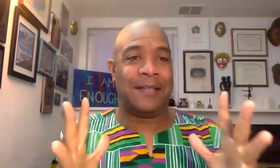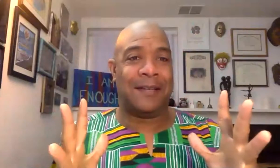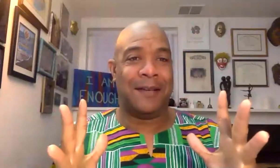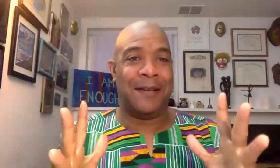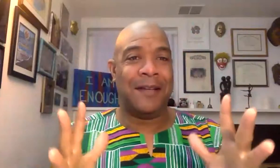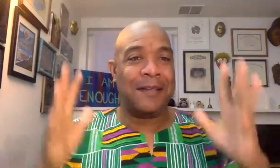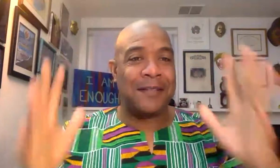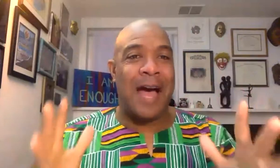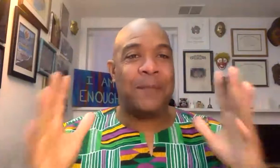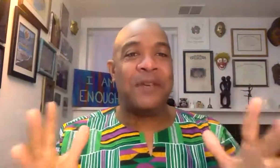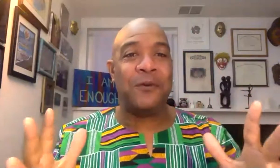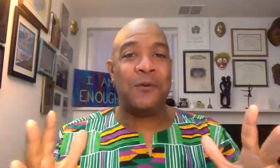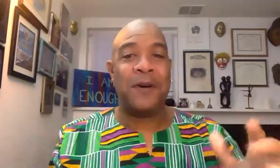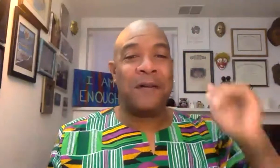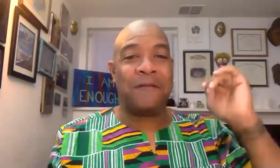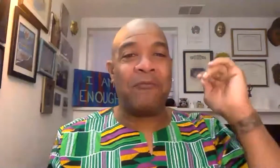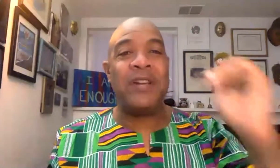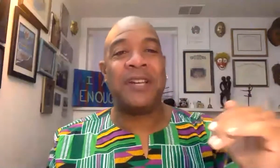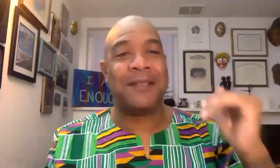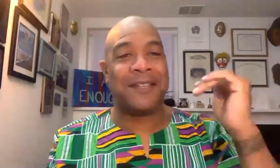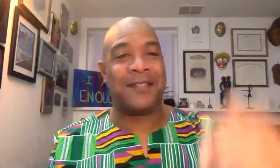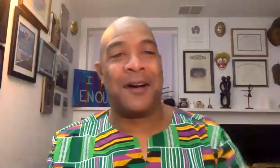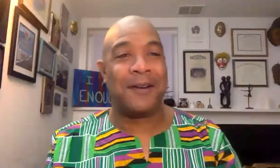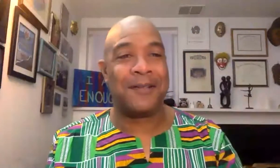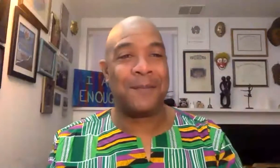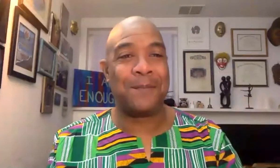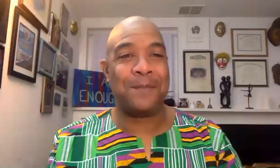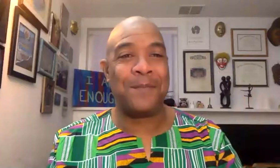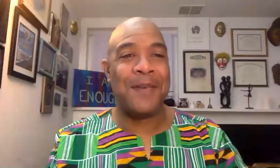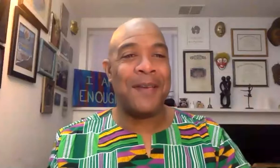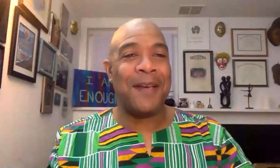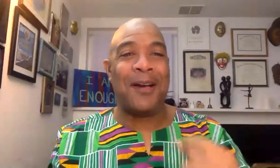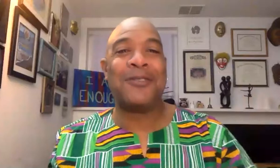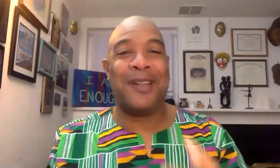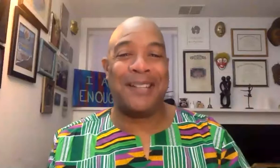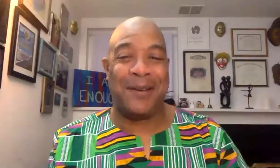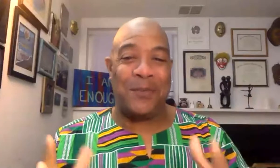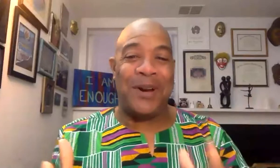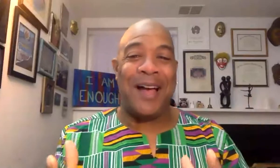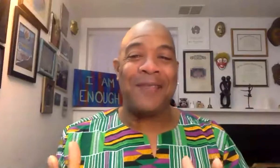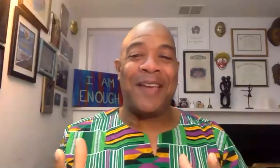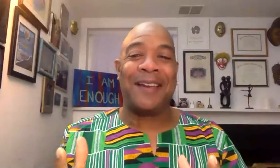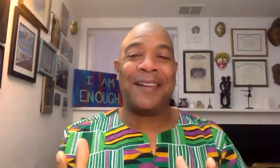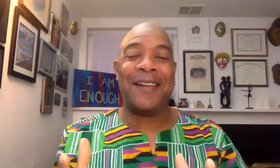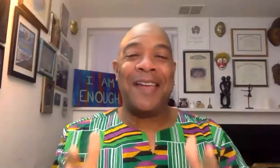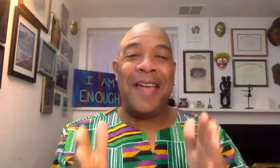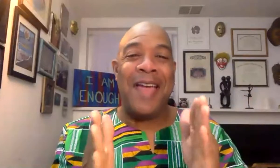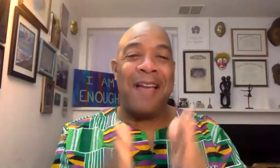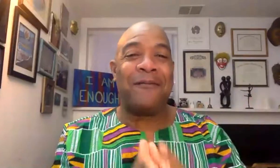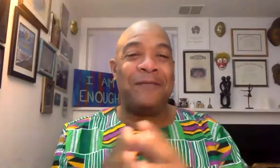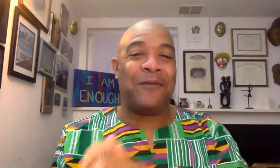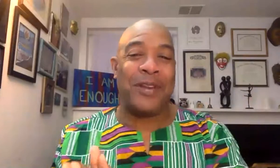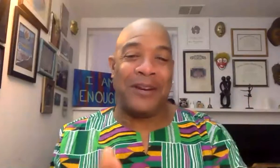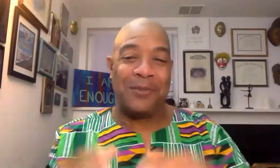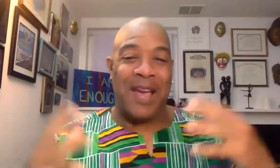short-mindedness stop you from reaching the stars. I also like to point out that